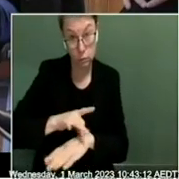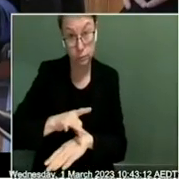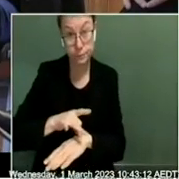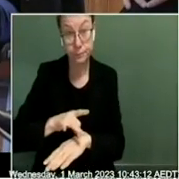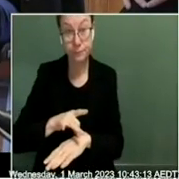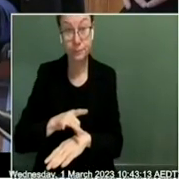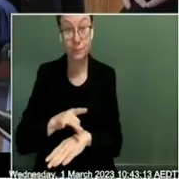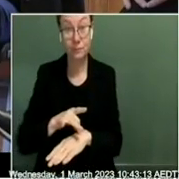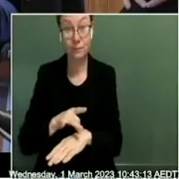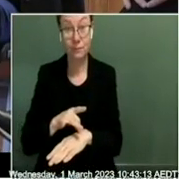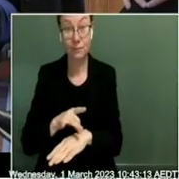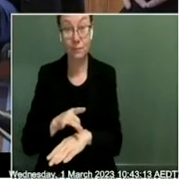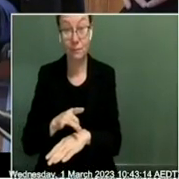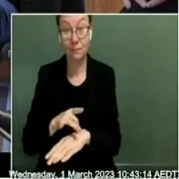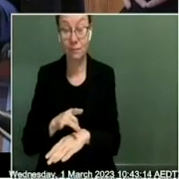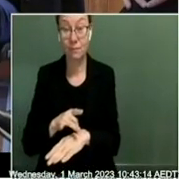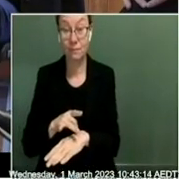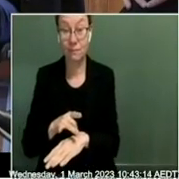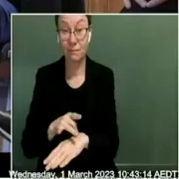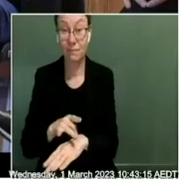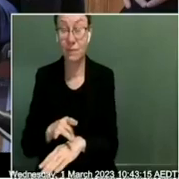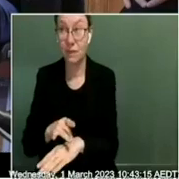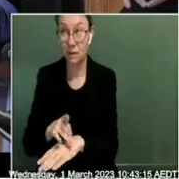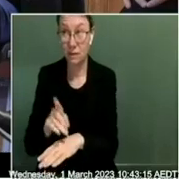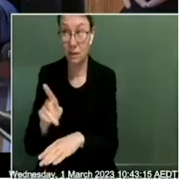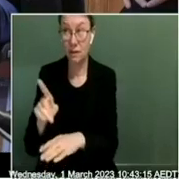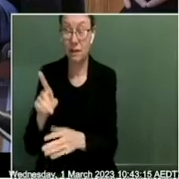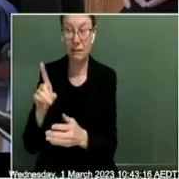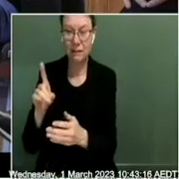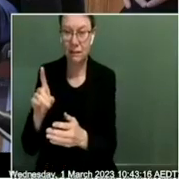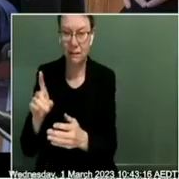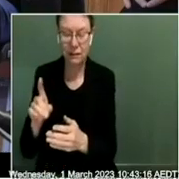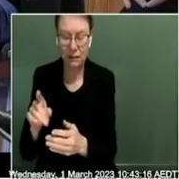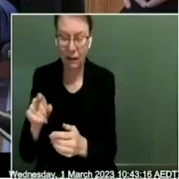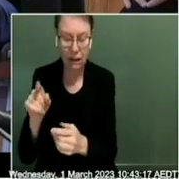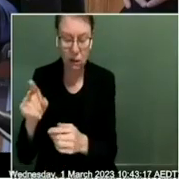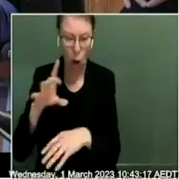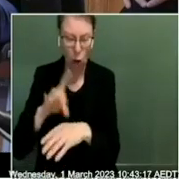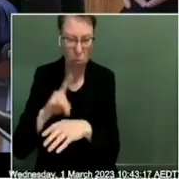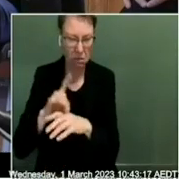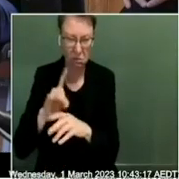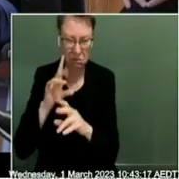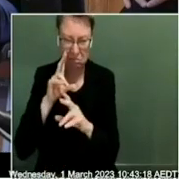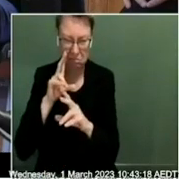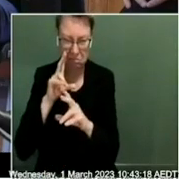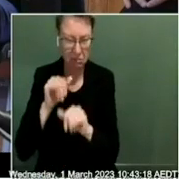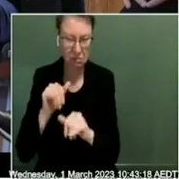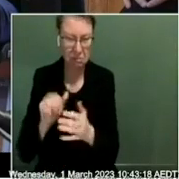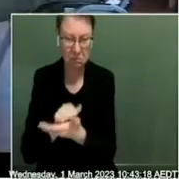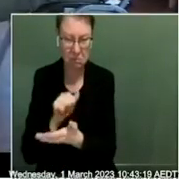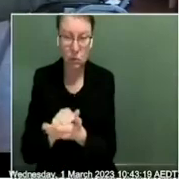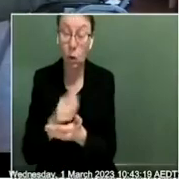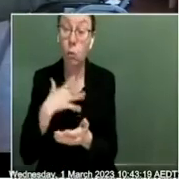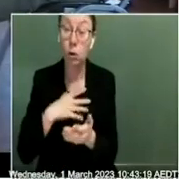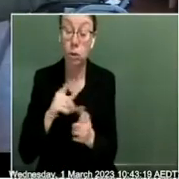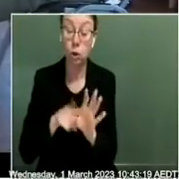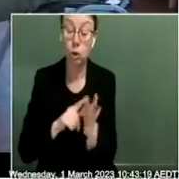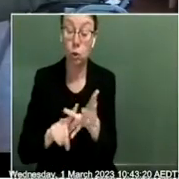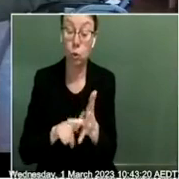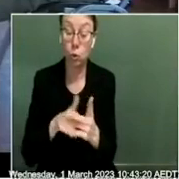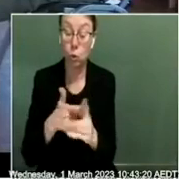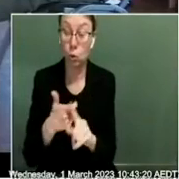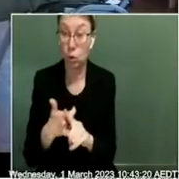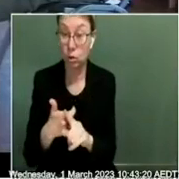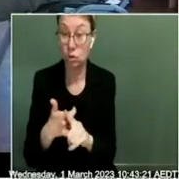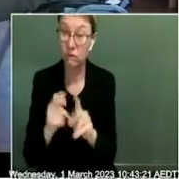they got really sick there and they were treated really badly there. So we want Yoorrook to investigate. Do you think there are medical